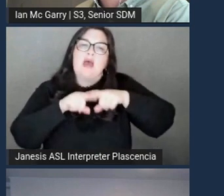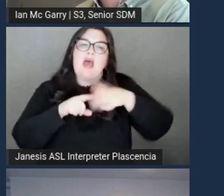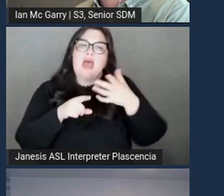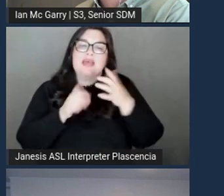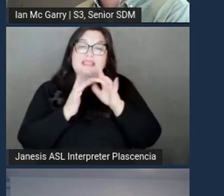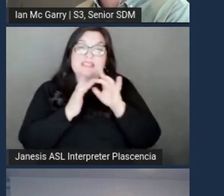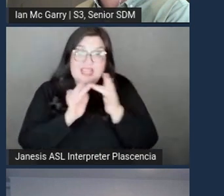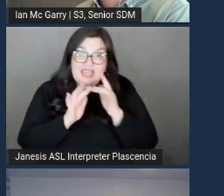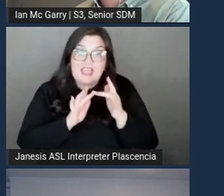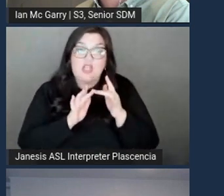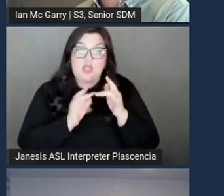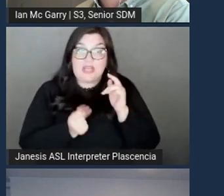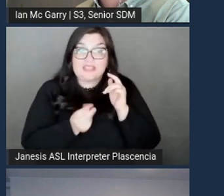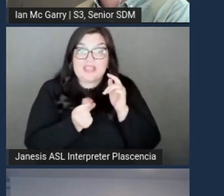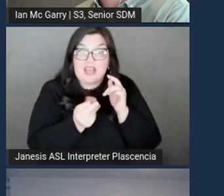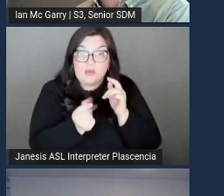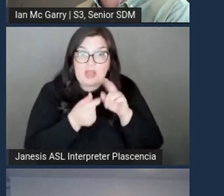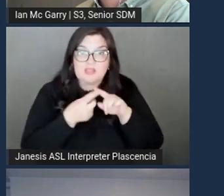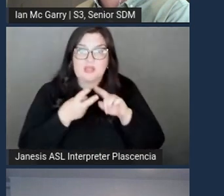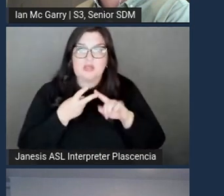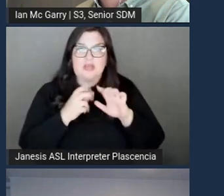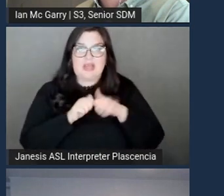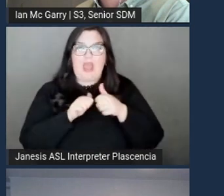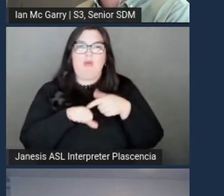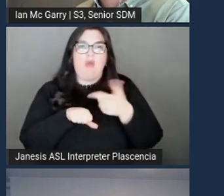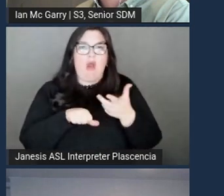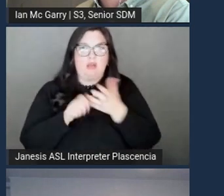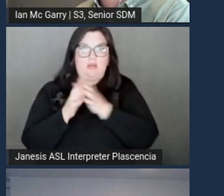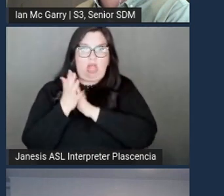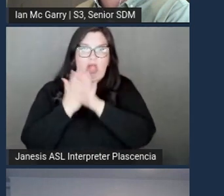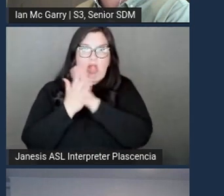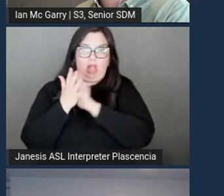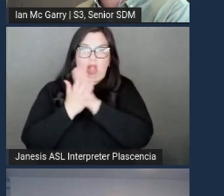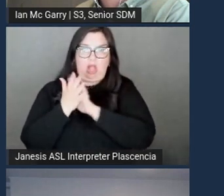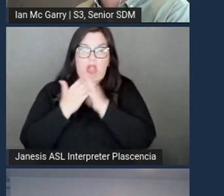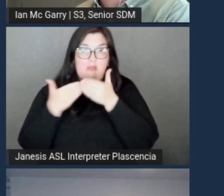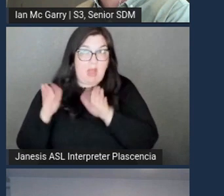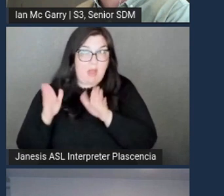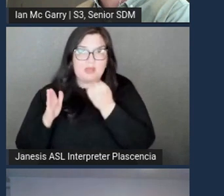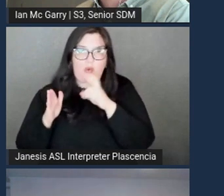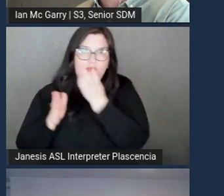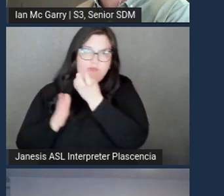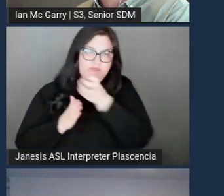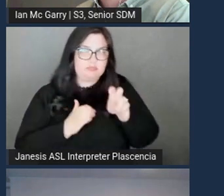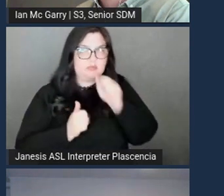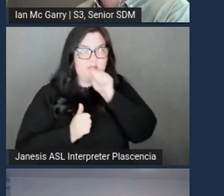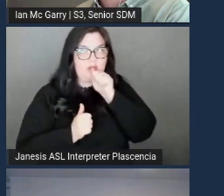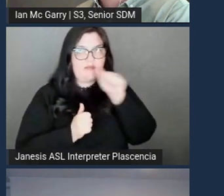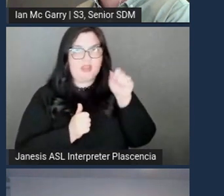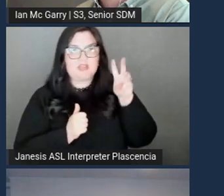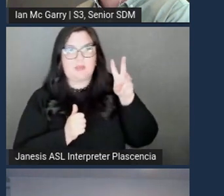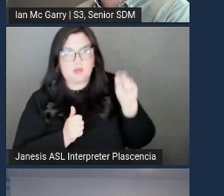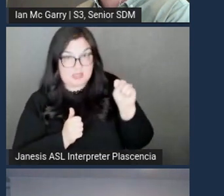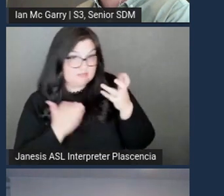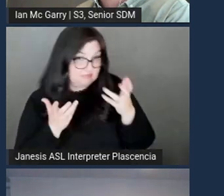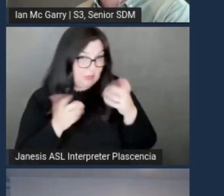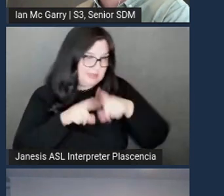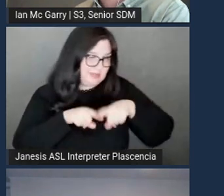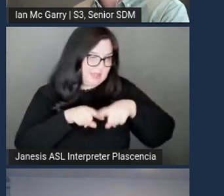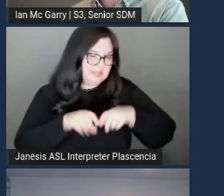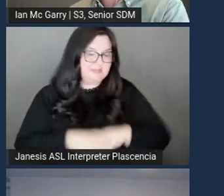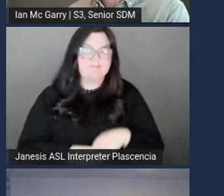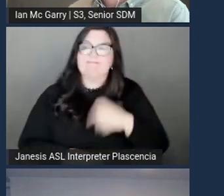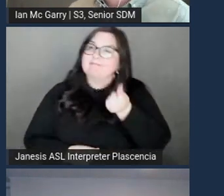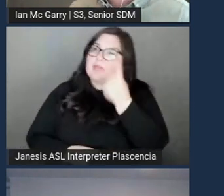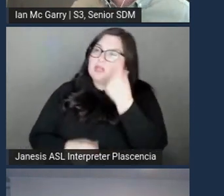internet-based acceleration that we're doing and the length of the traffic that we're sending across our global network. Gotcha. Okay. Excellent.